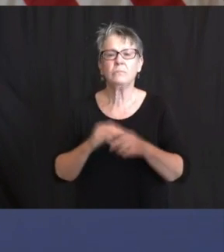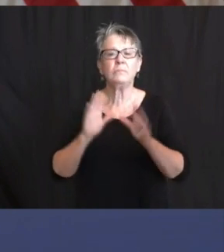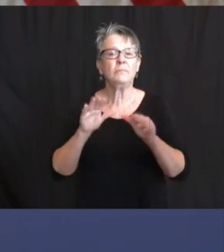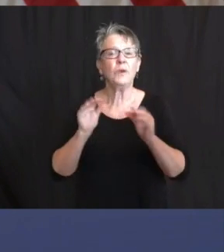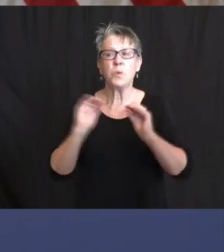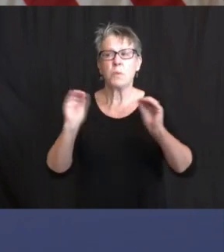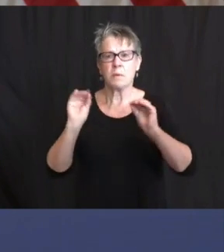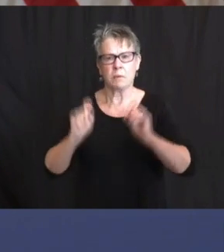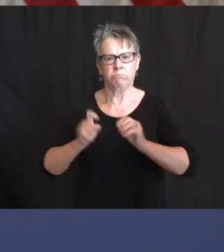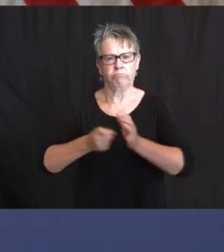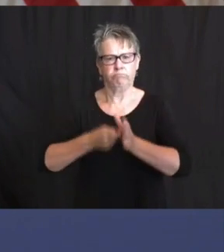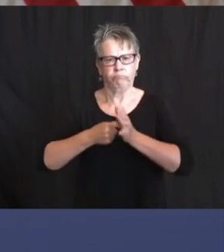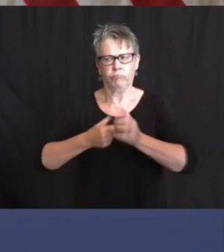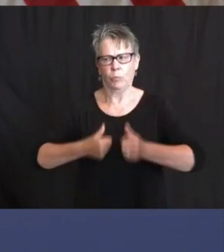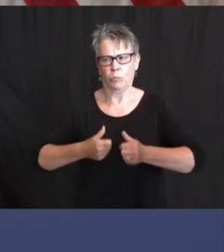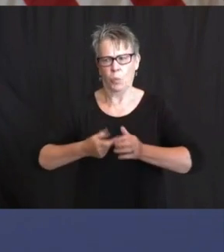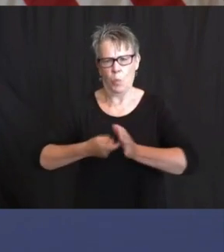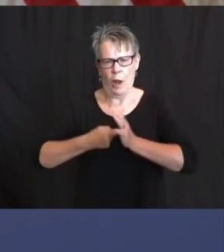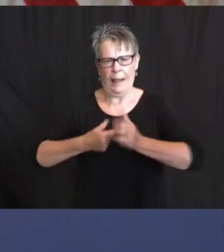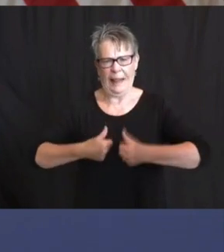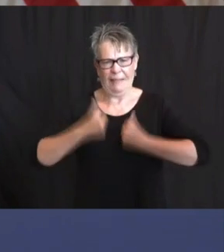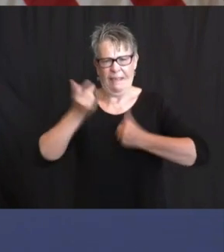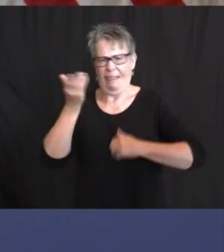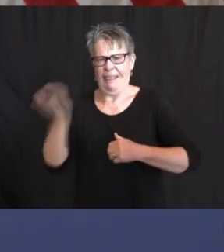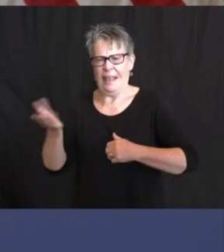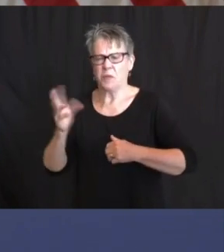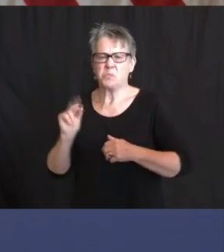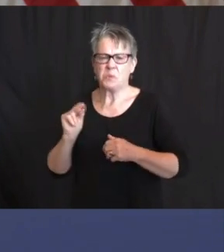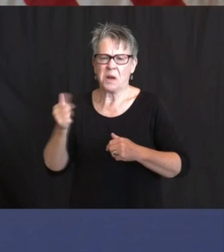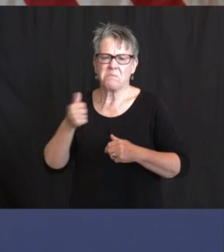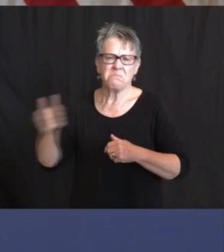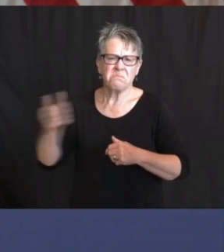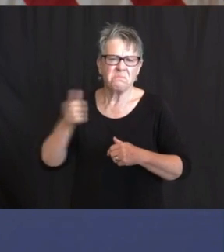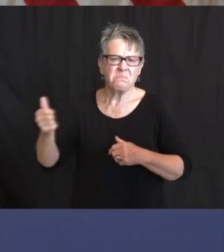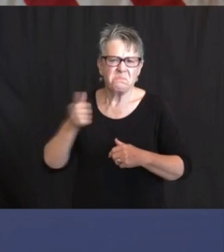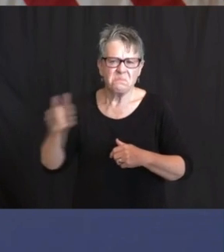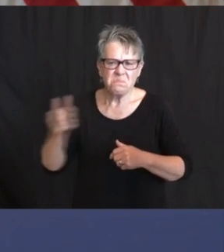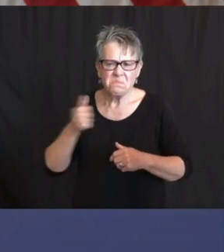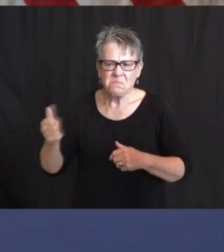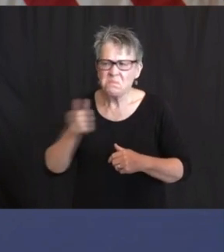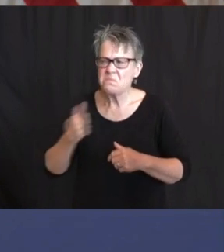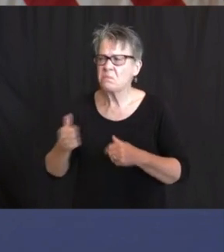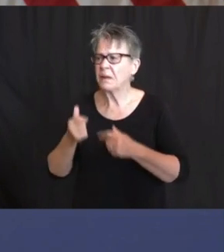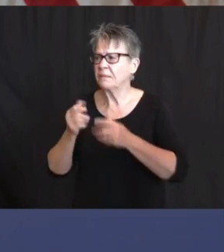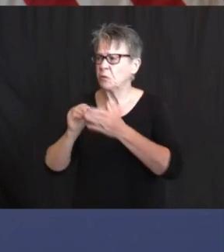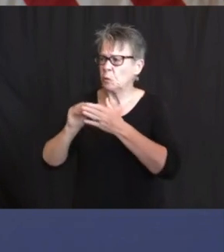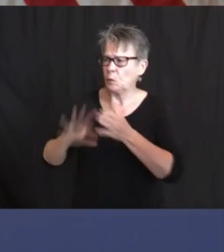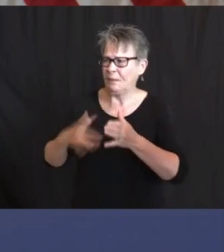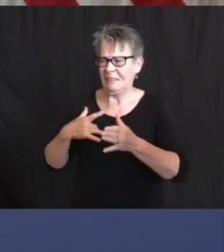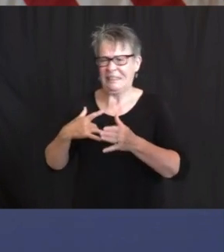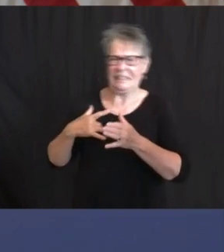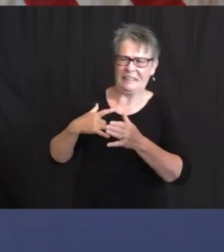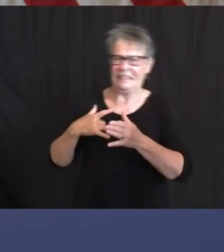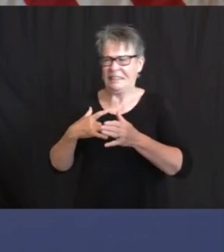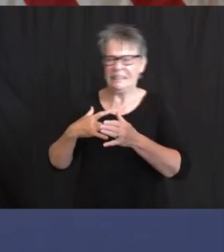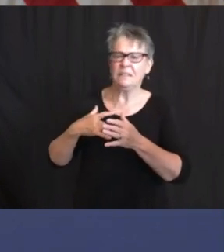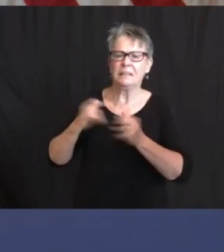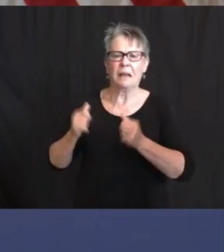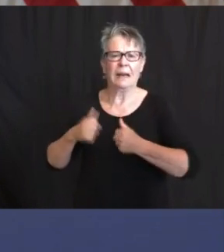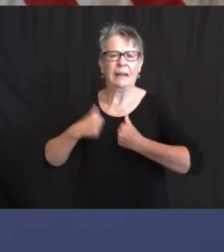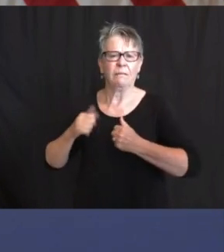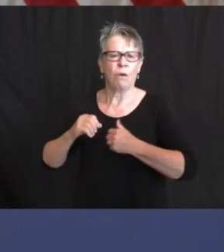do that. But that is something because if somebody feels like they're immunocompromised or they have a risk otherwise, we don't want to put them in a situation that is